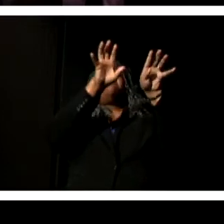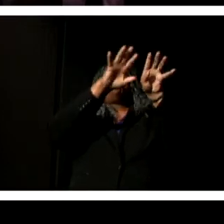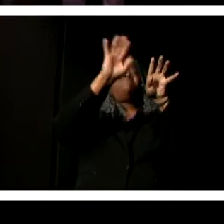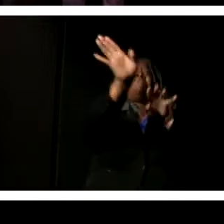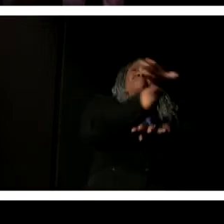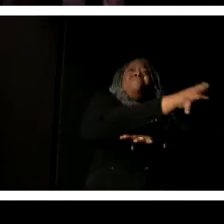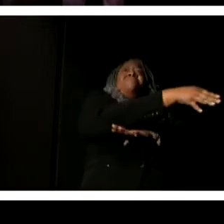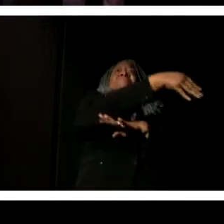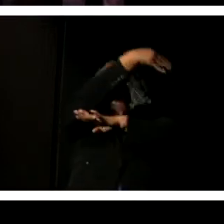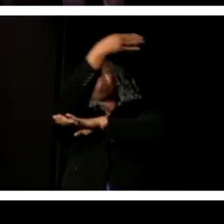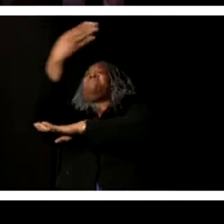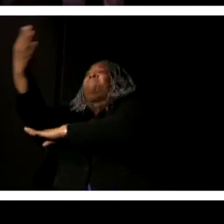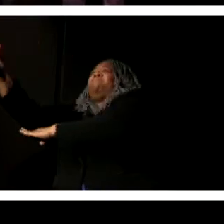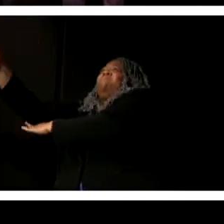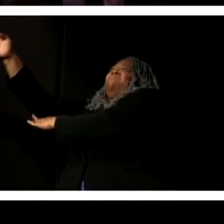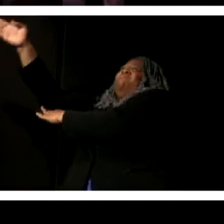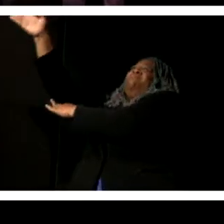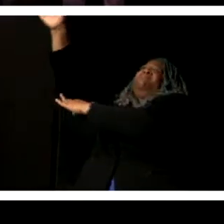banner yet